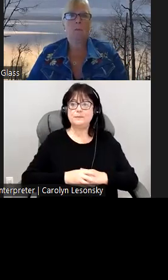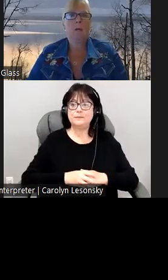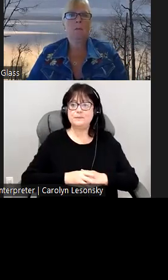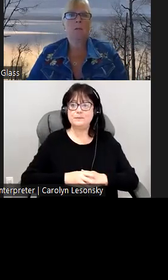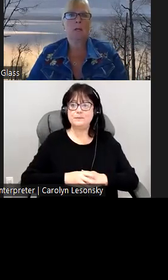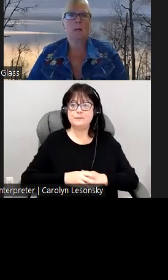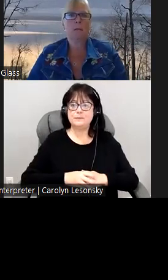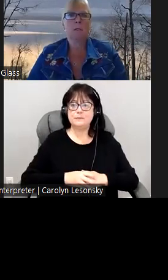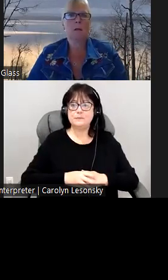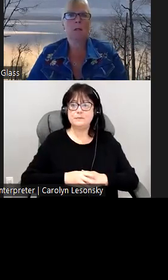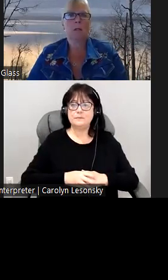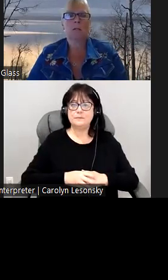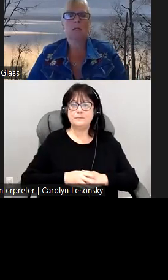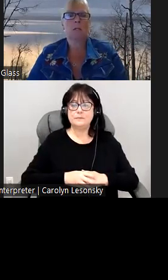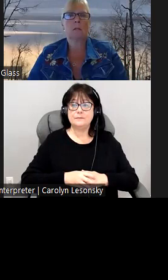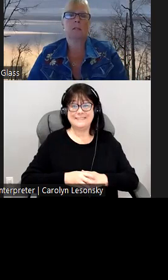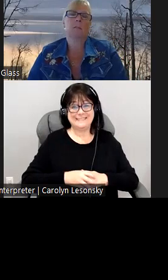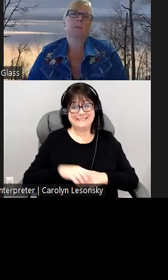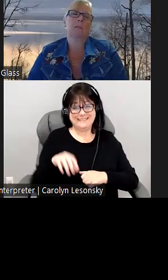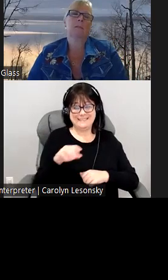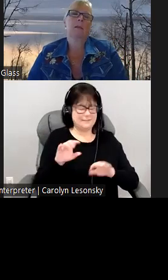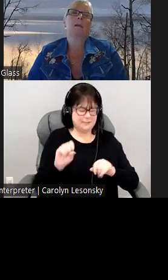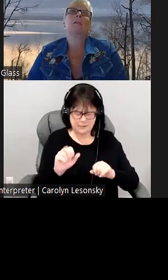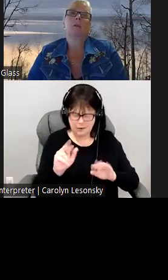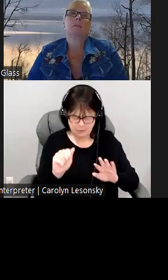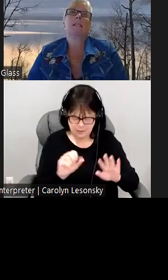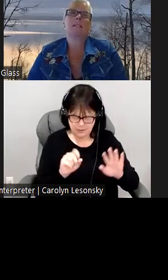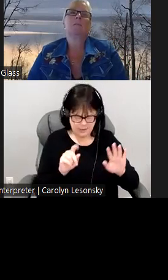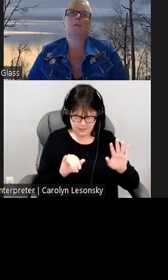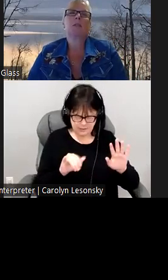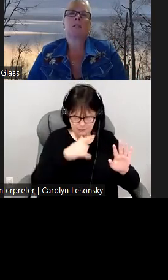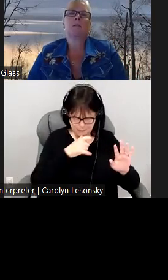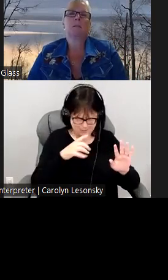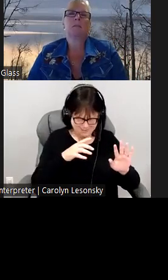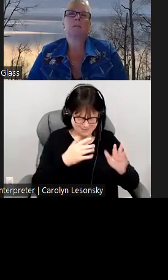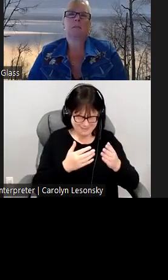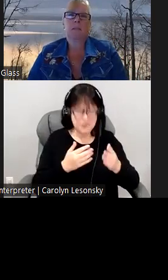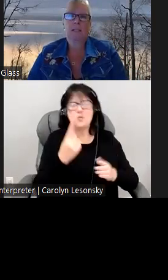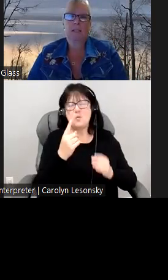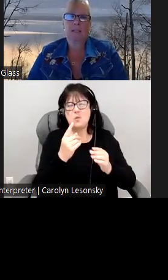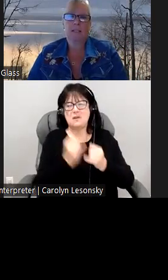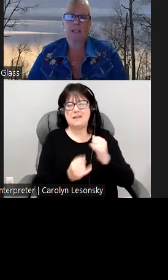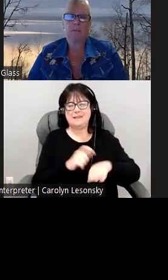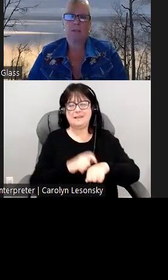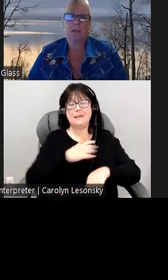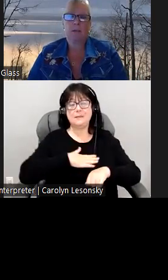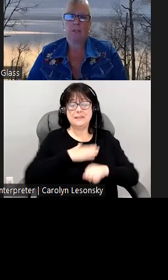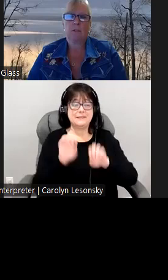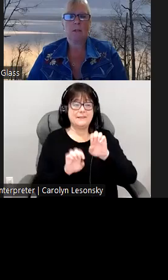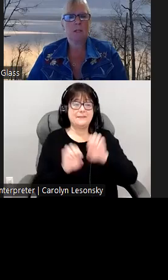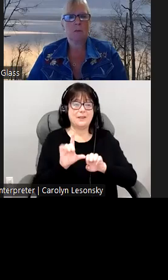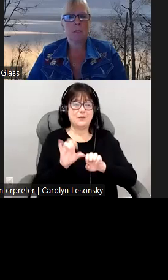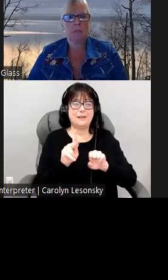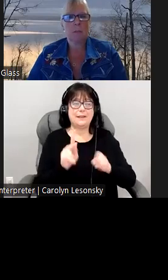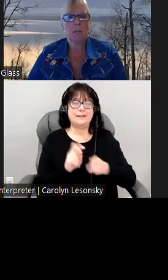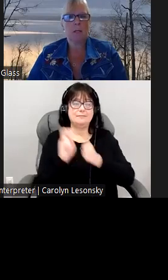maybe one more time, Sarah, Stacy, you can see Sarah, Stacy, you can just type the link into the chat for the evaluation. So